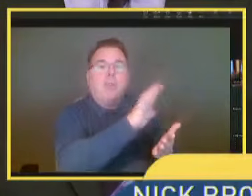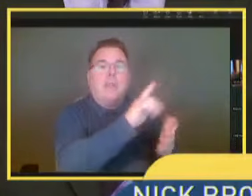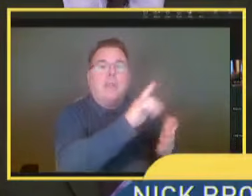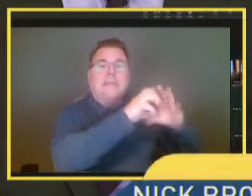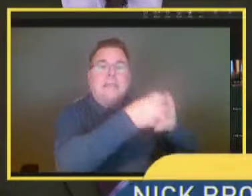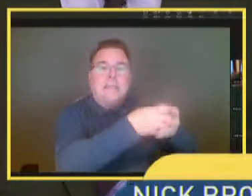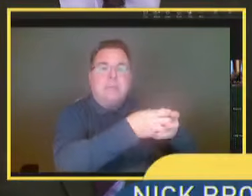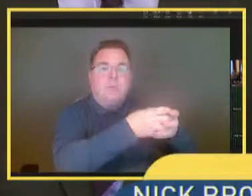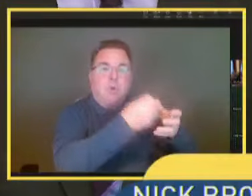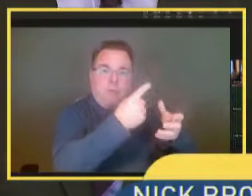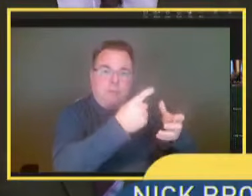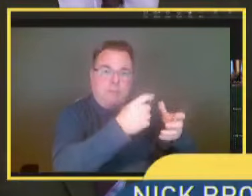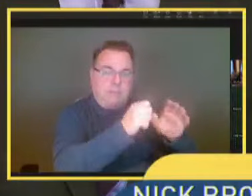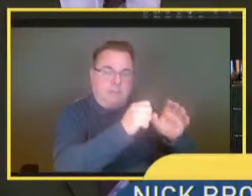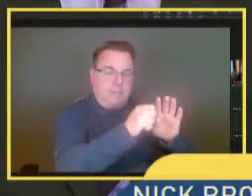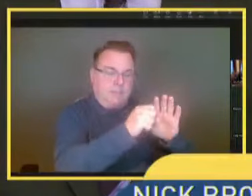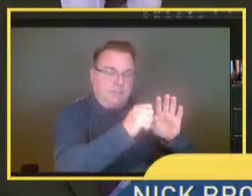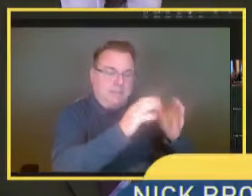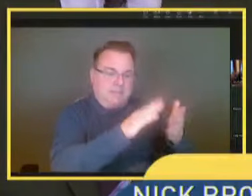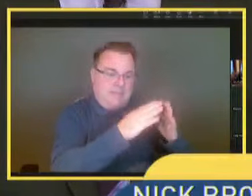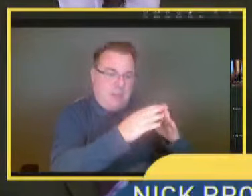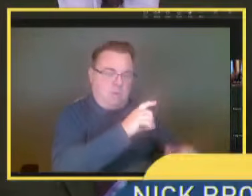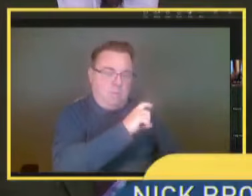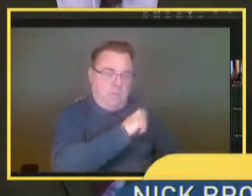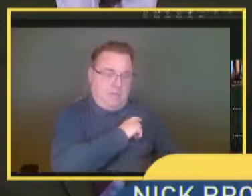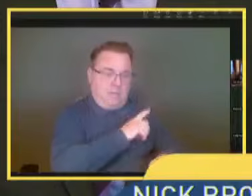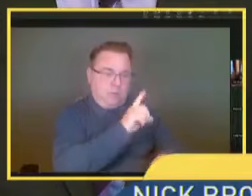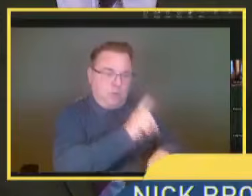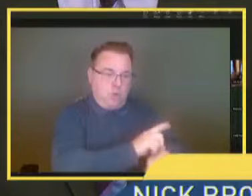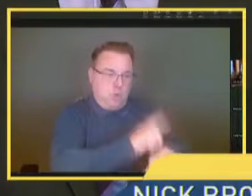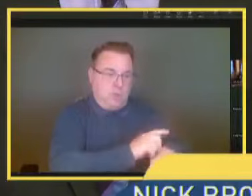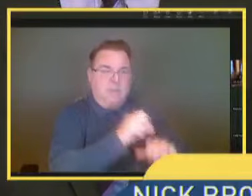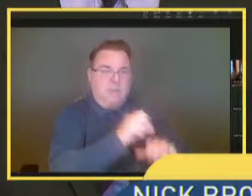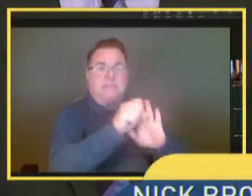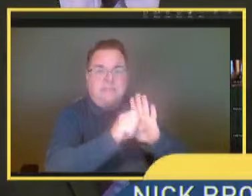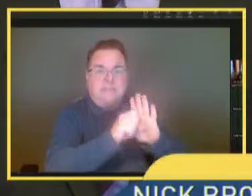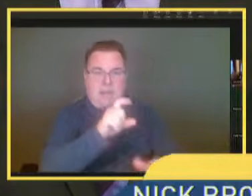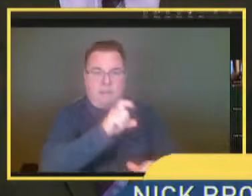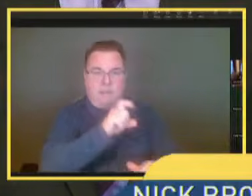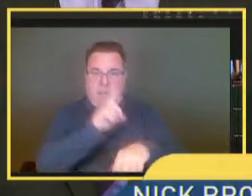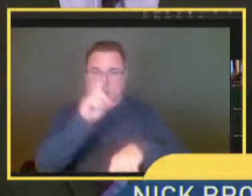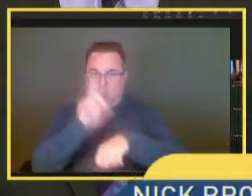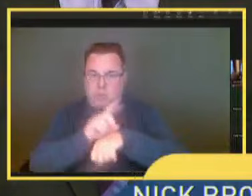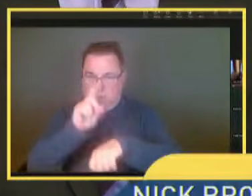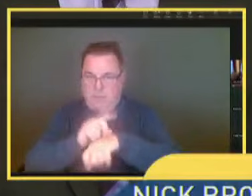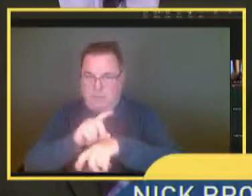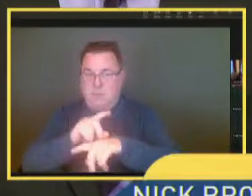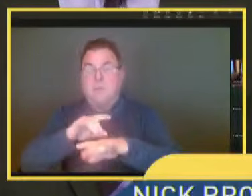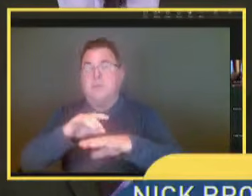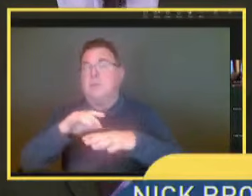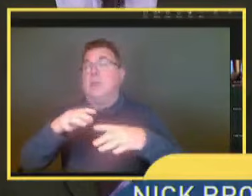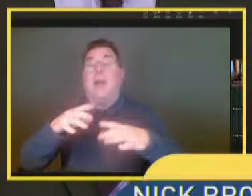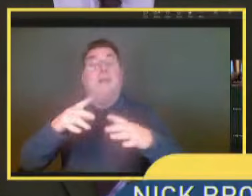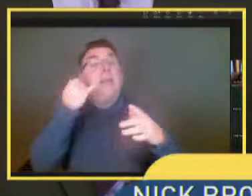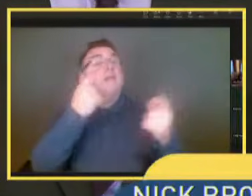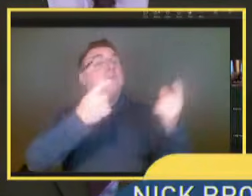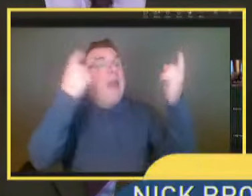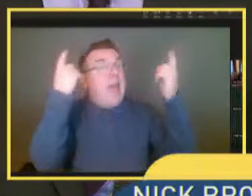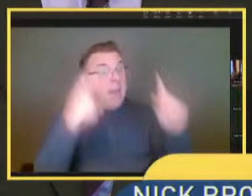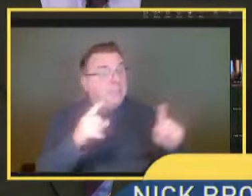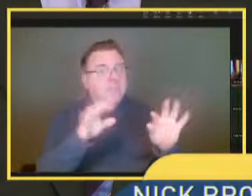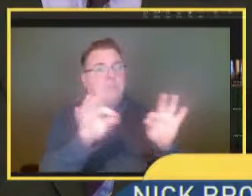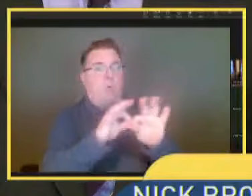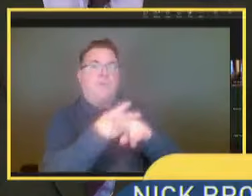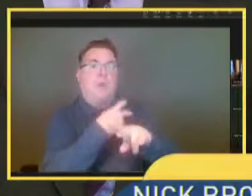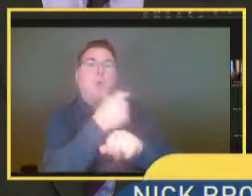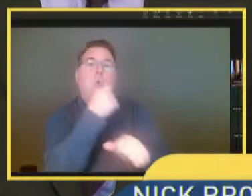understand where those lines are drawn. And after an incident, the lines of investigative authority or prosecutorial